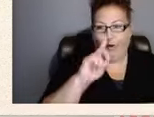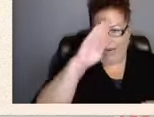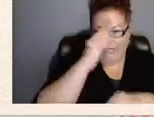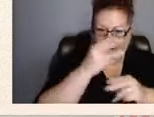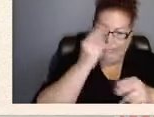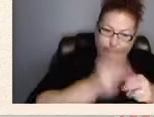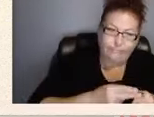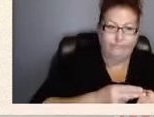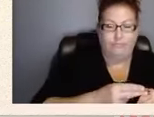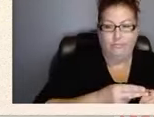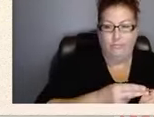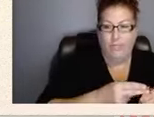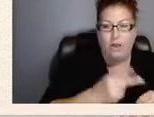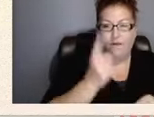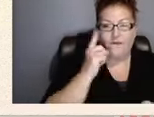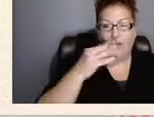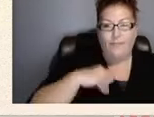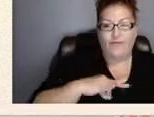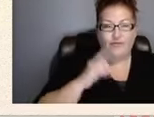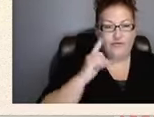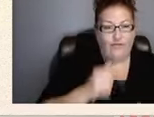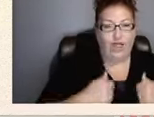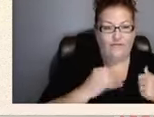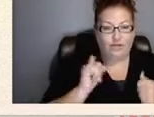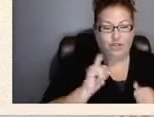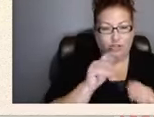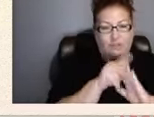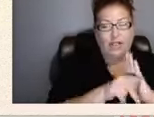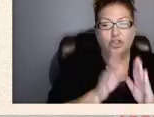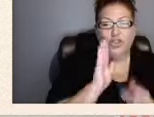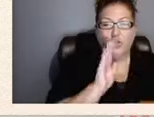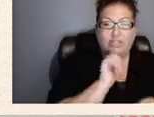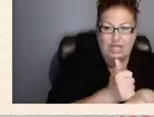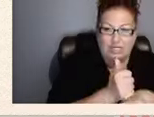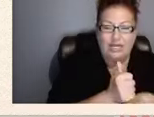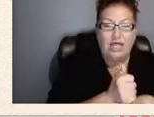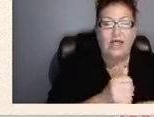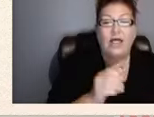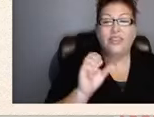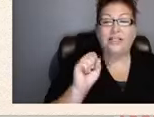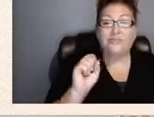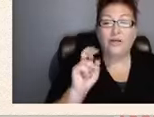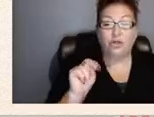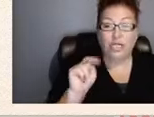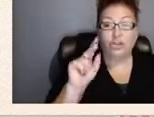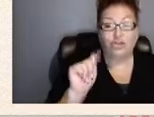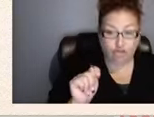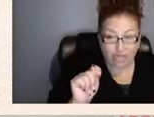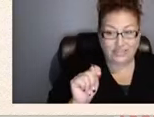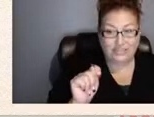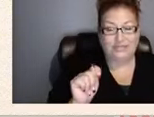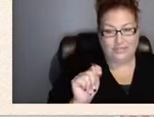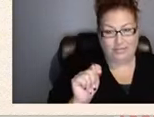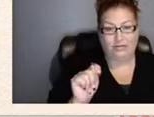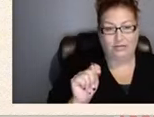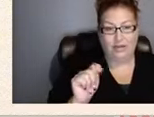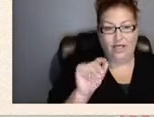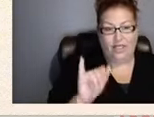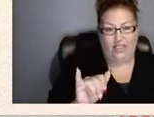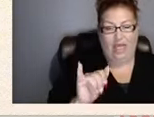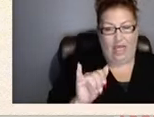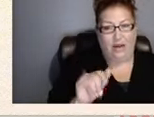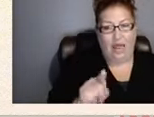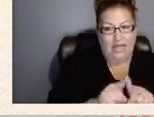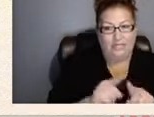life insurance policy, she would designate the trust, the third party special needs trust, as the beneficiary of the